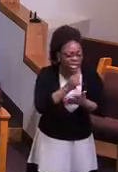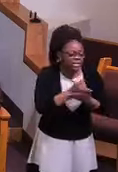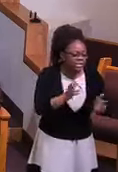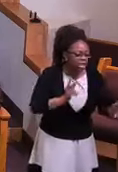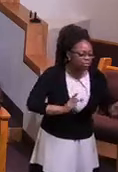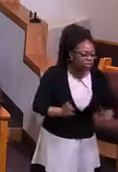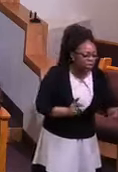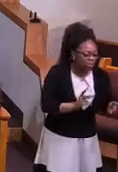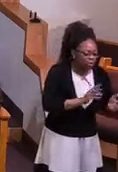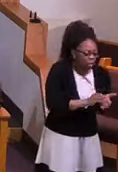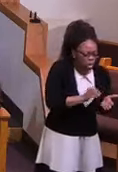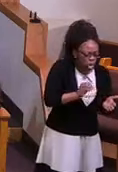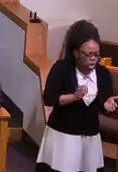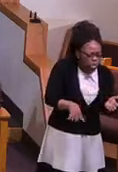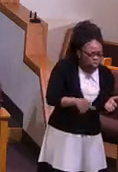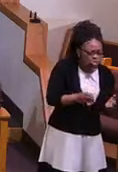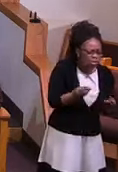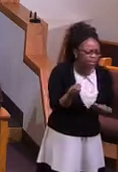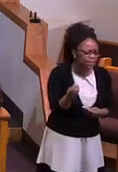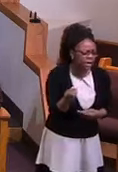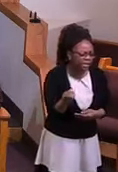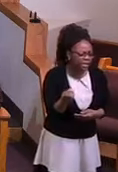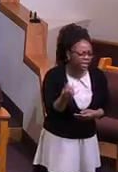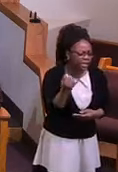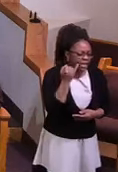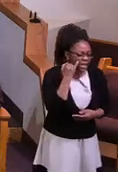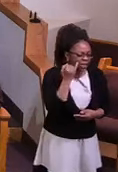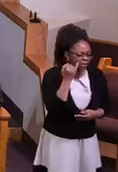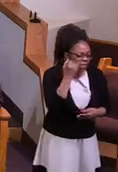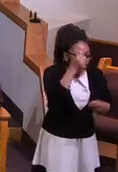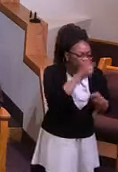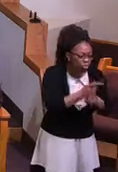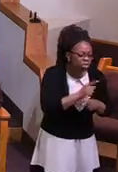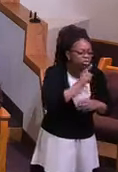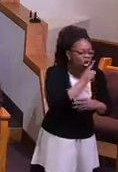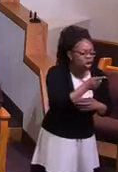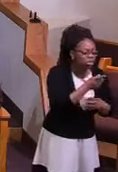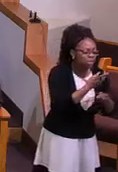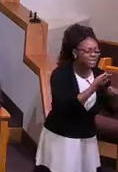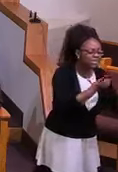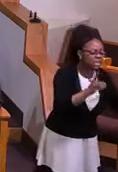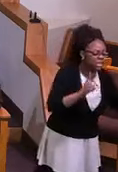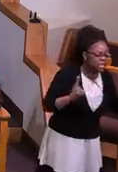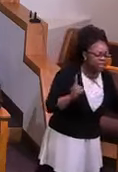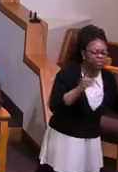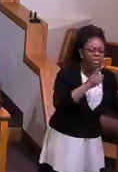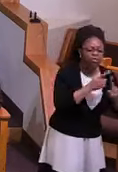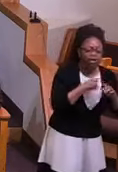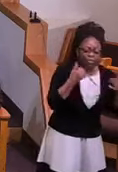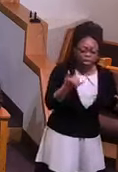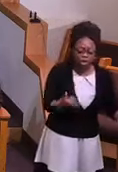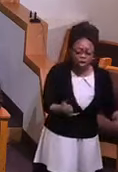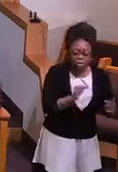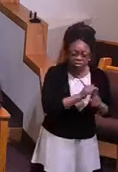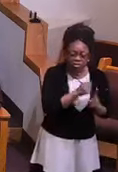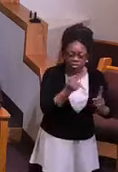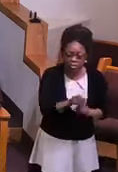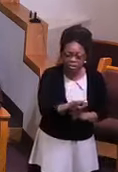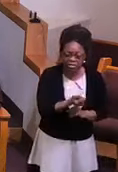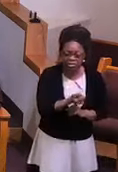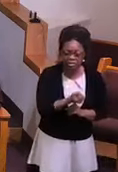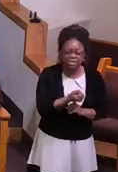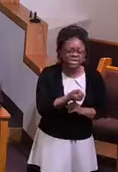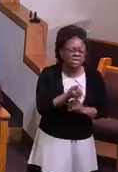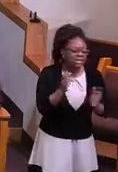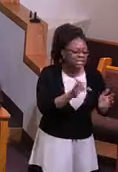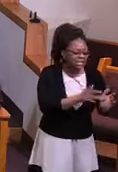will lose money if these brothers are to be delivered from their current situation. Well, Jesus